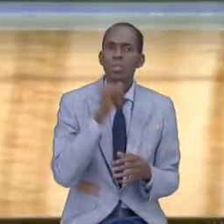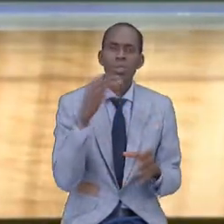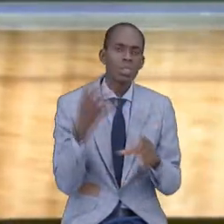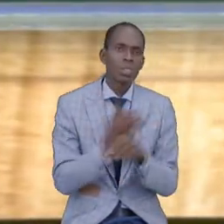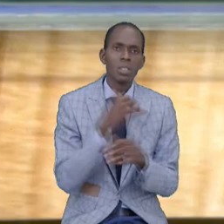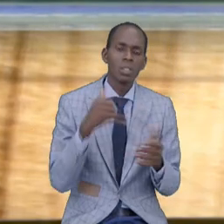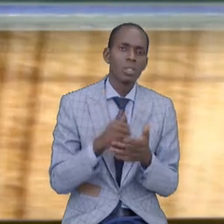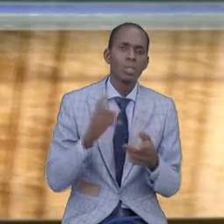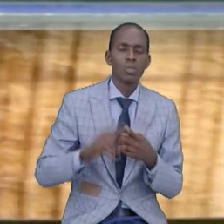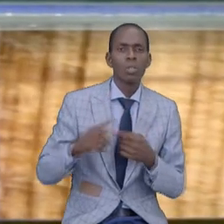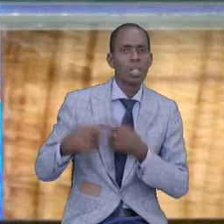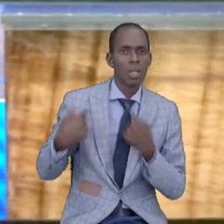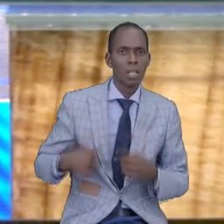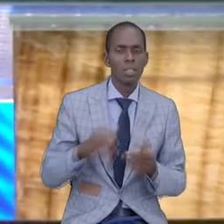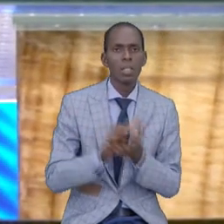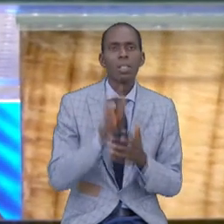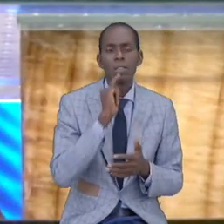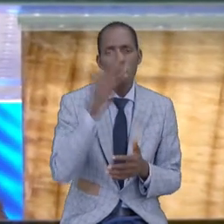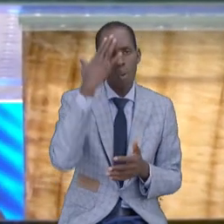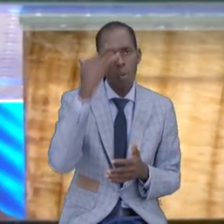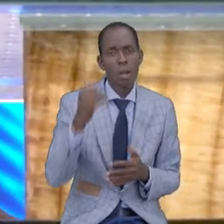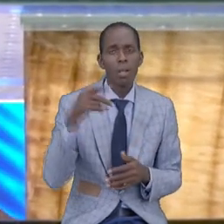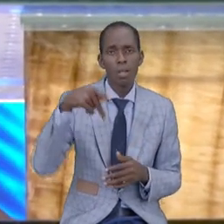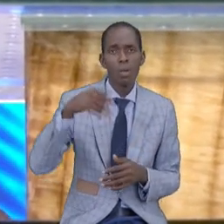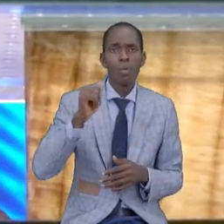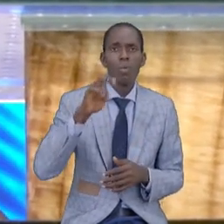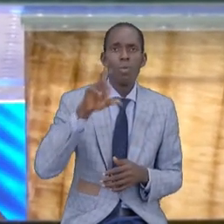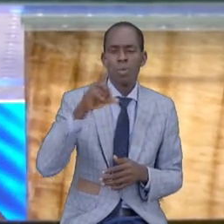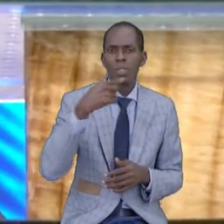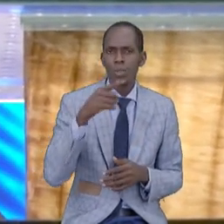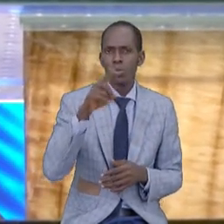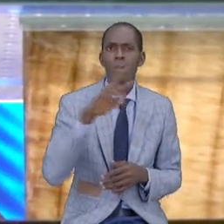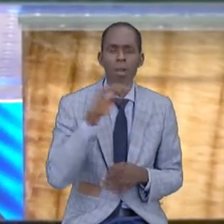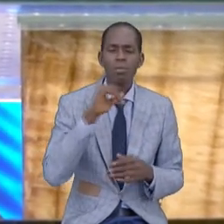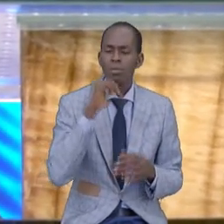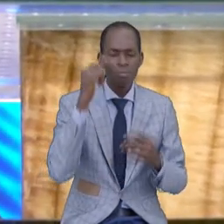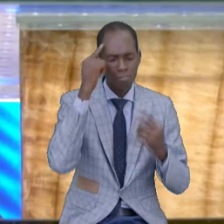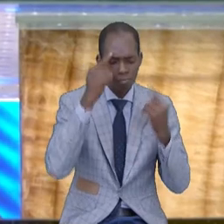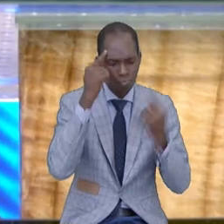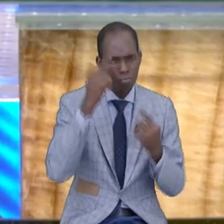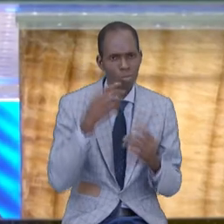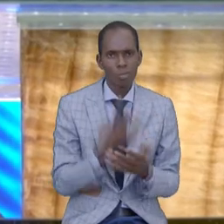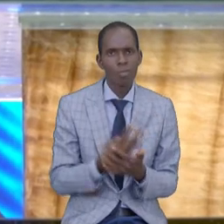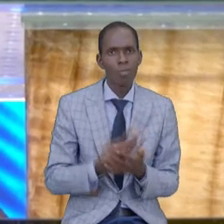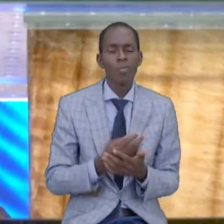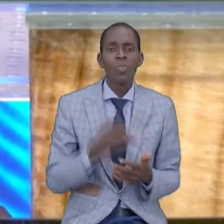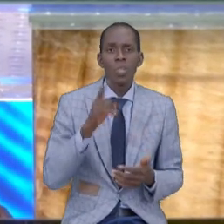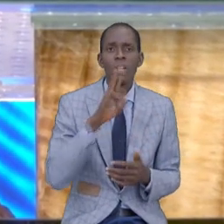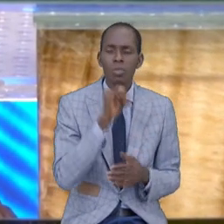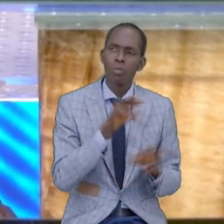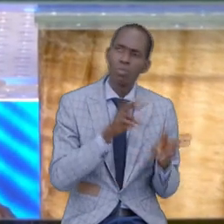heart. That's why Paul the apostle said, you're thoughtless. You're not looking at what's